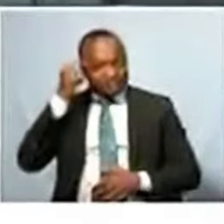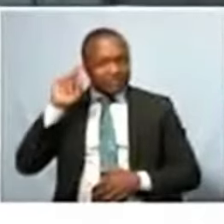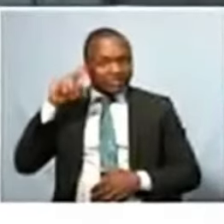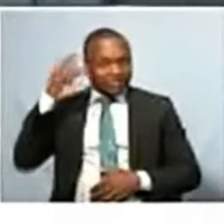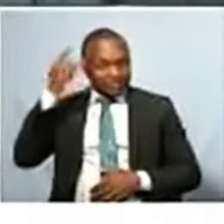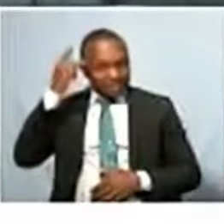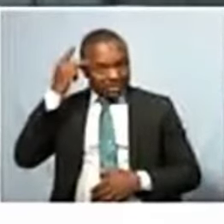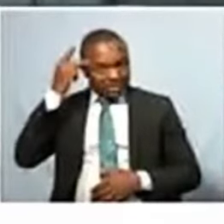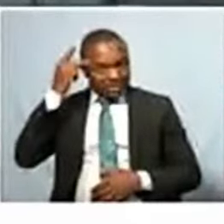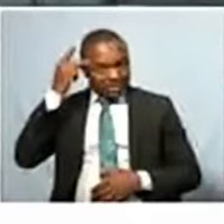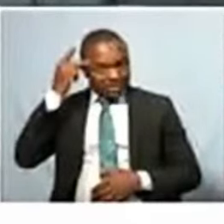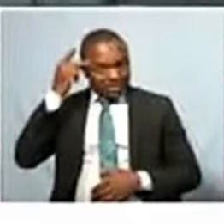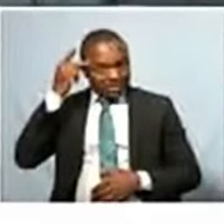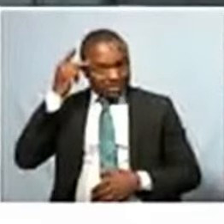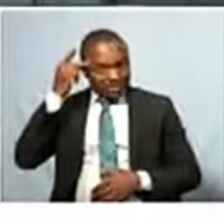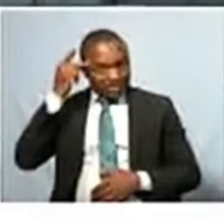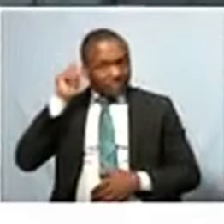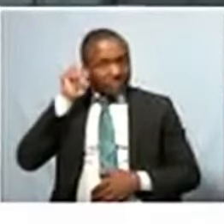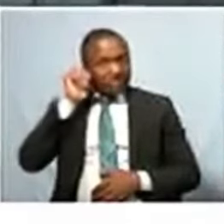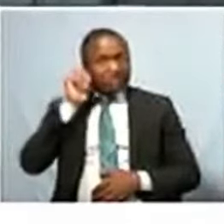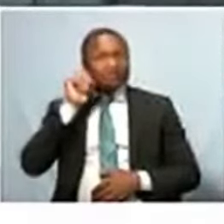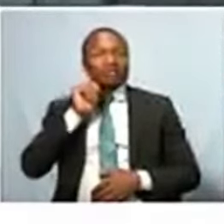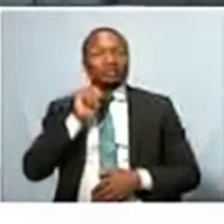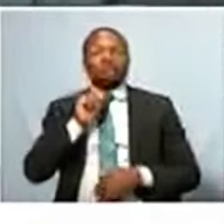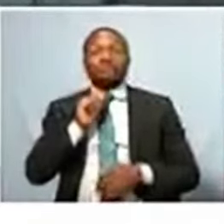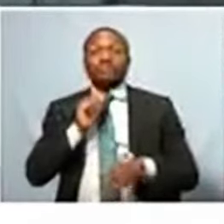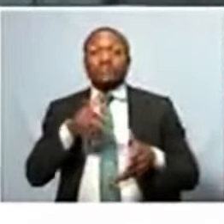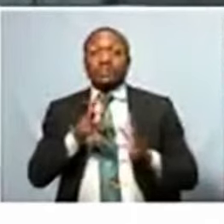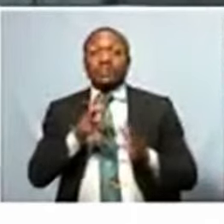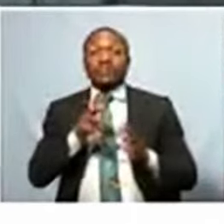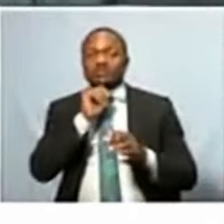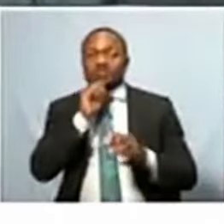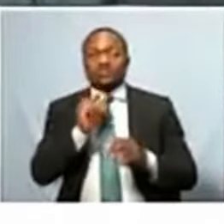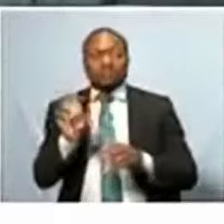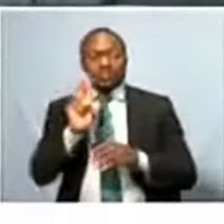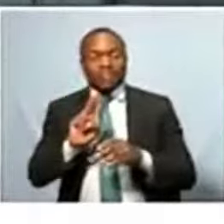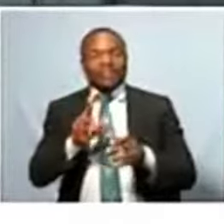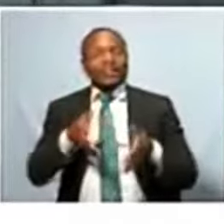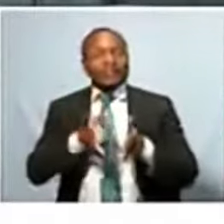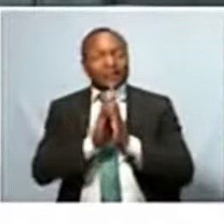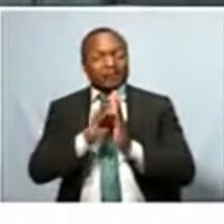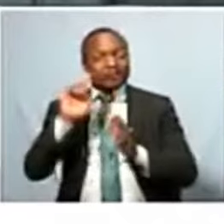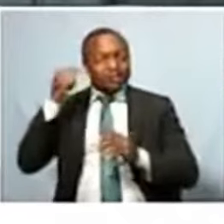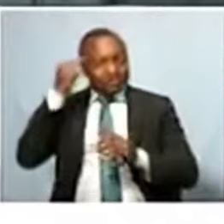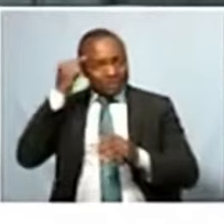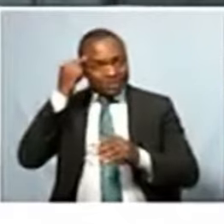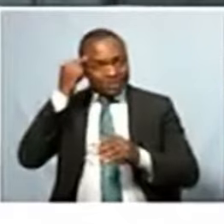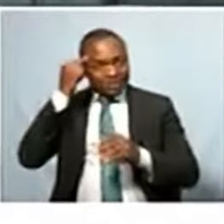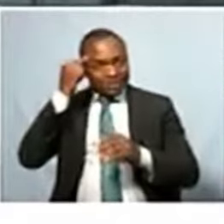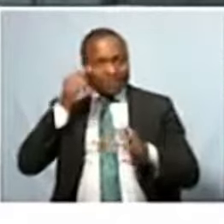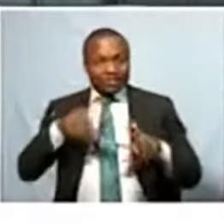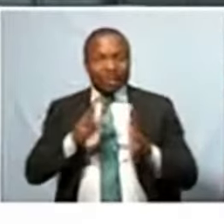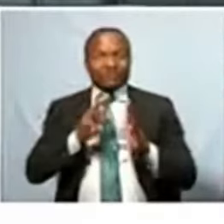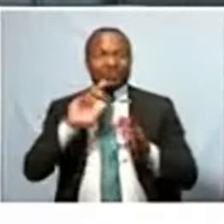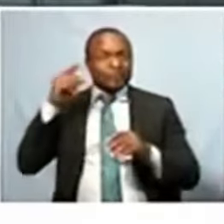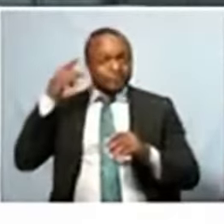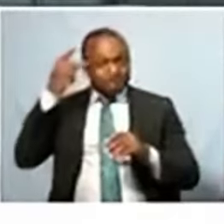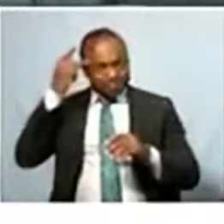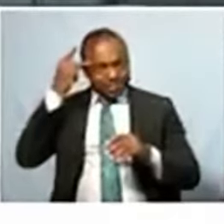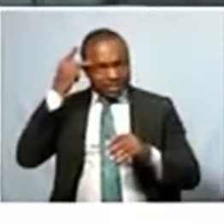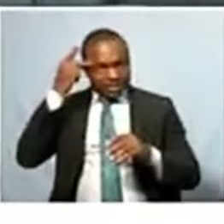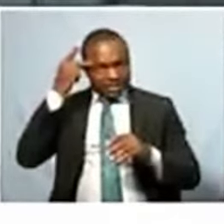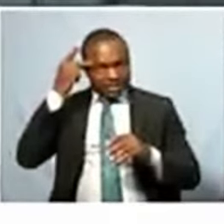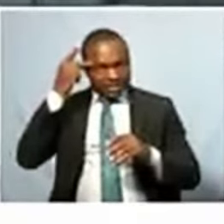political intolerance is not prioritized. Therefore, urging the government to prioritize political intolerance is a good